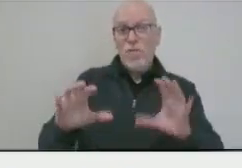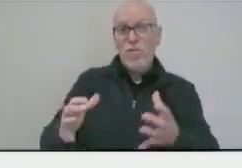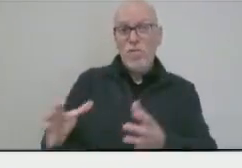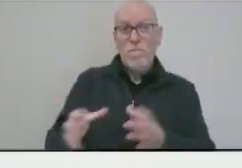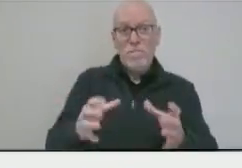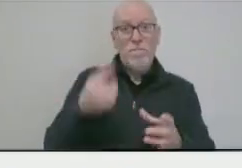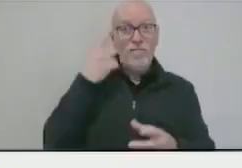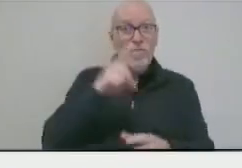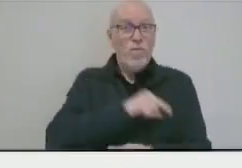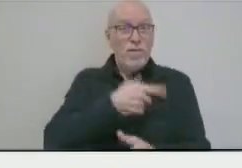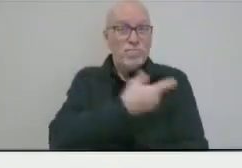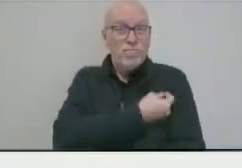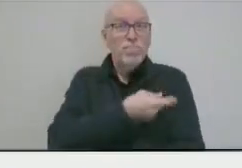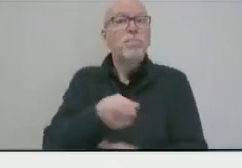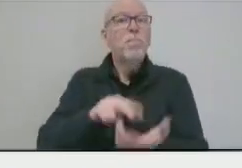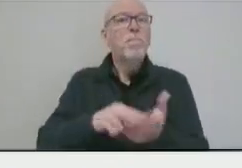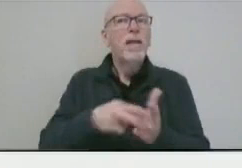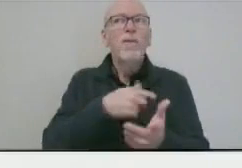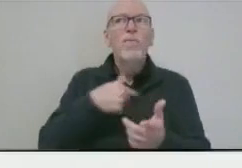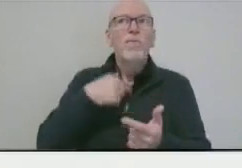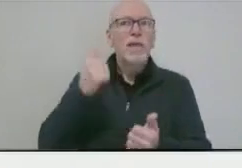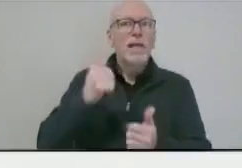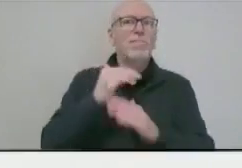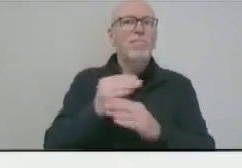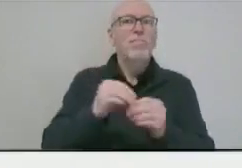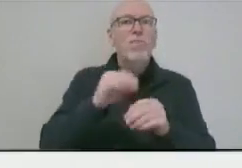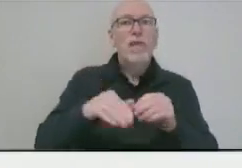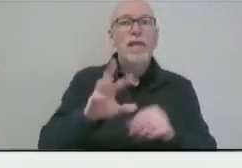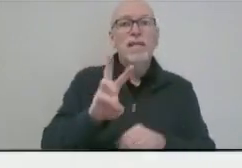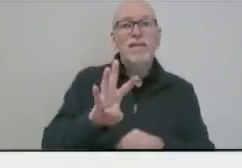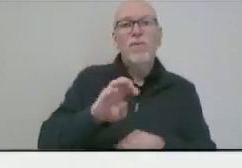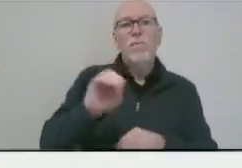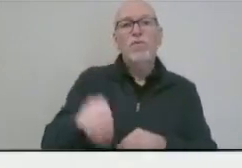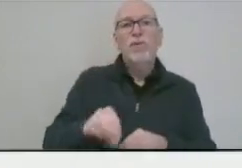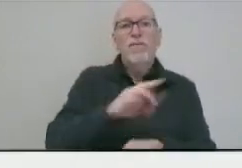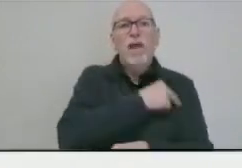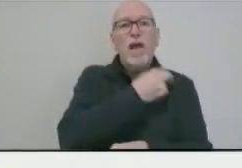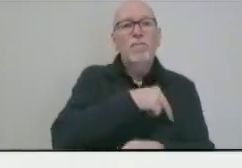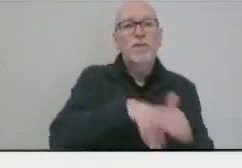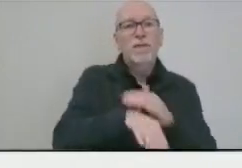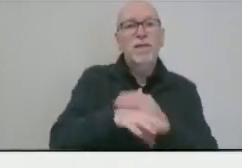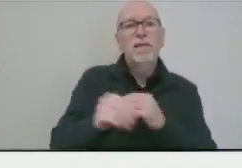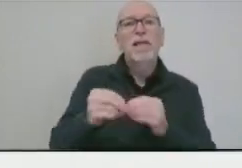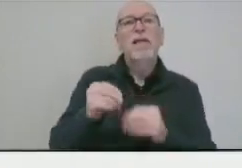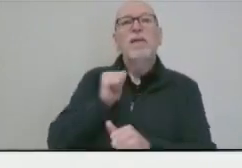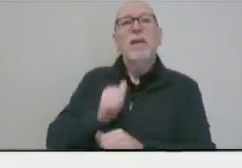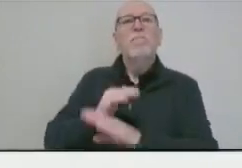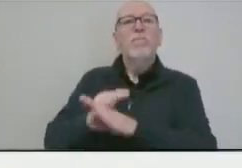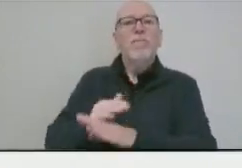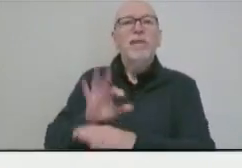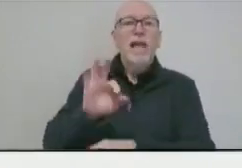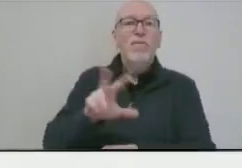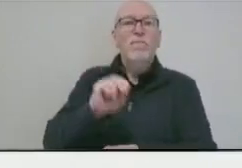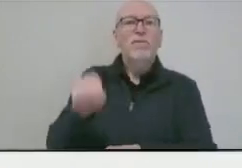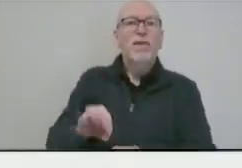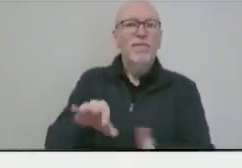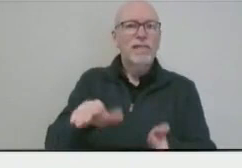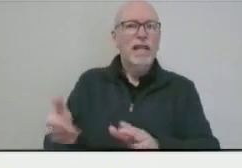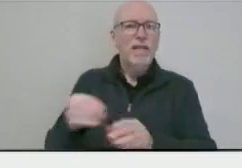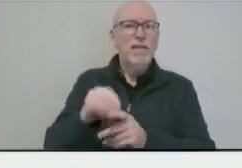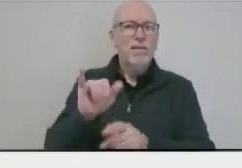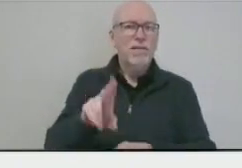eligible, we will be able to prevent more than 64% of COVID hospitalizations and over 93% of the deaths here in